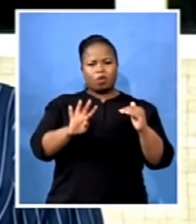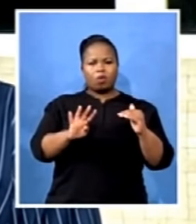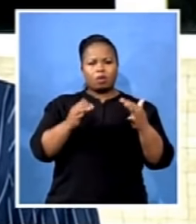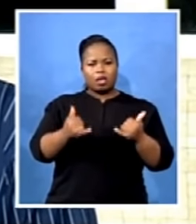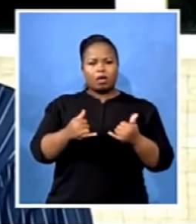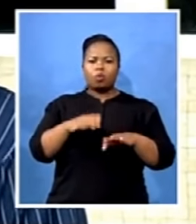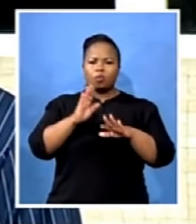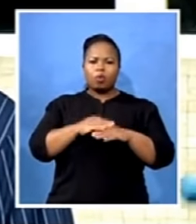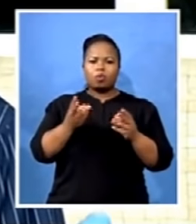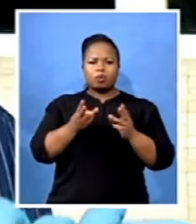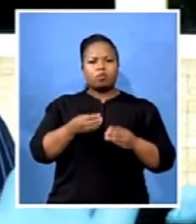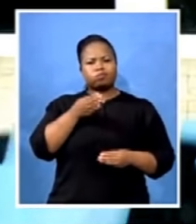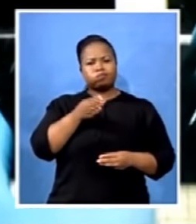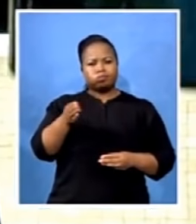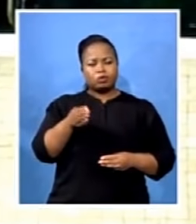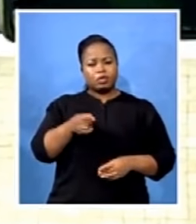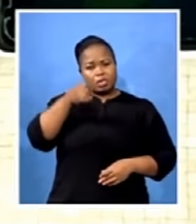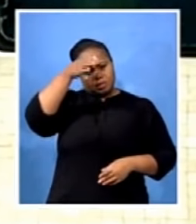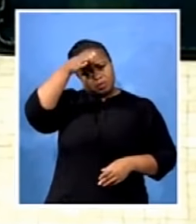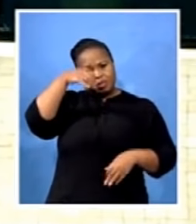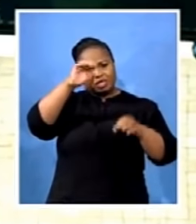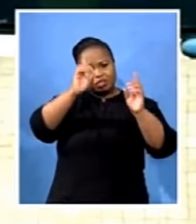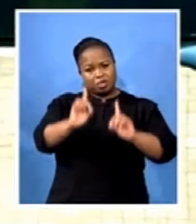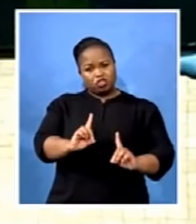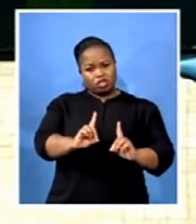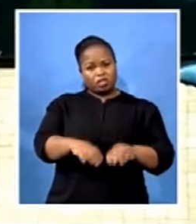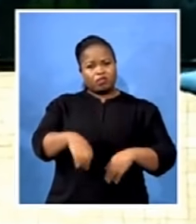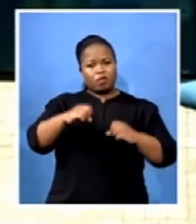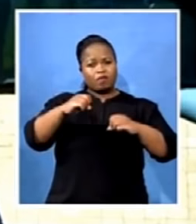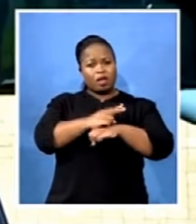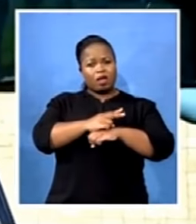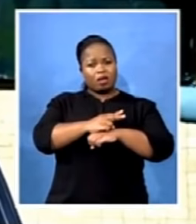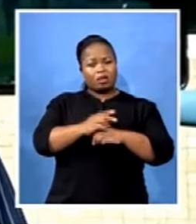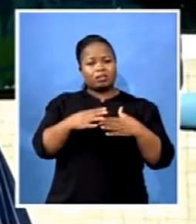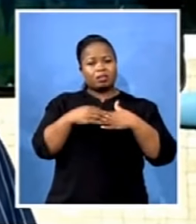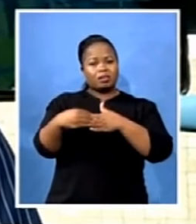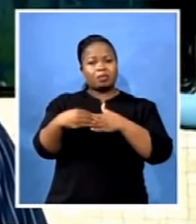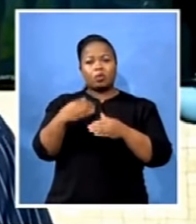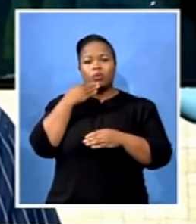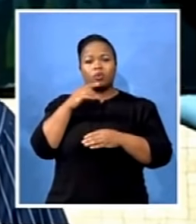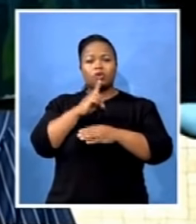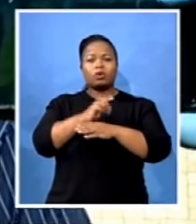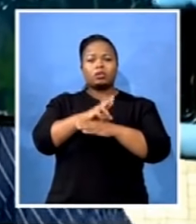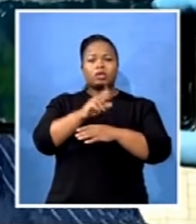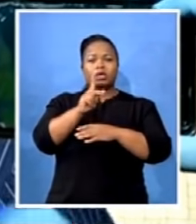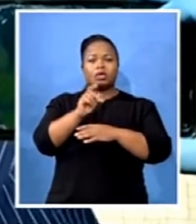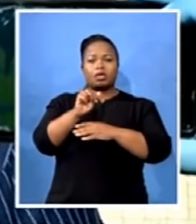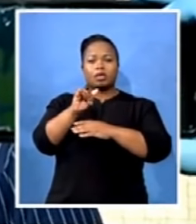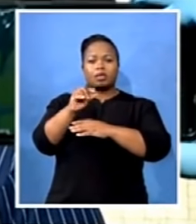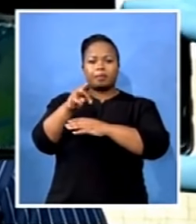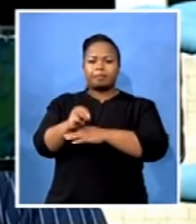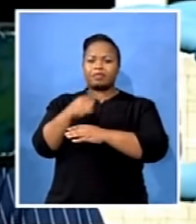by Dr. Karim have said to us, South Africa, don't open up your industries